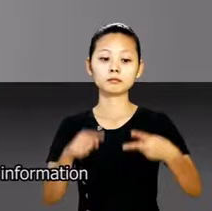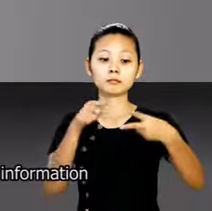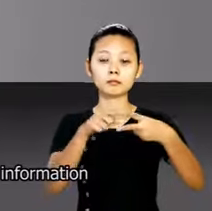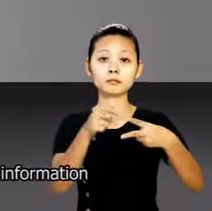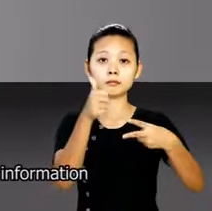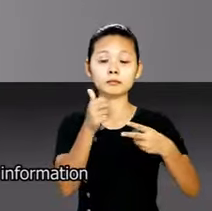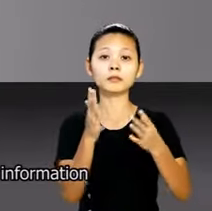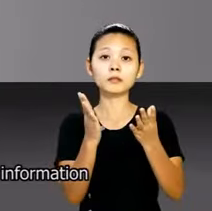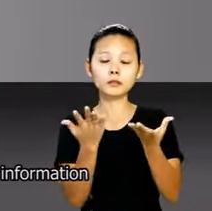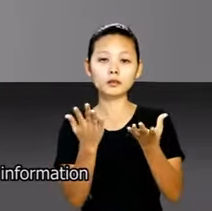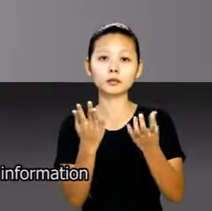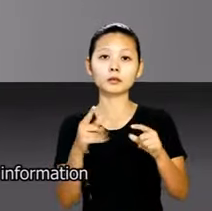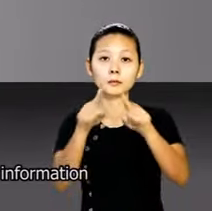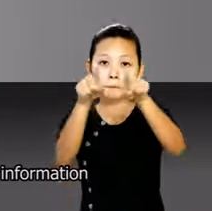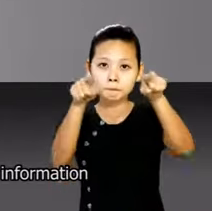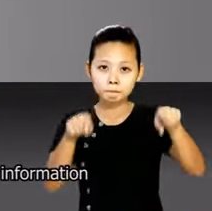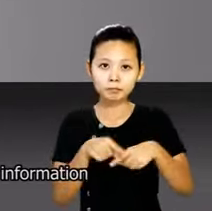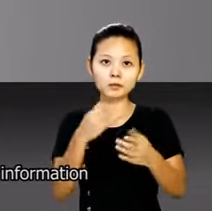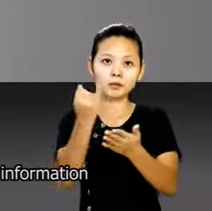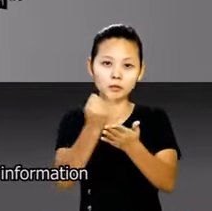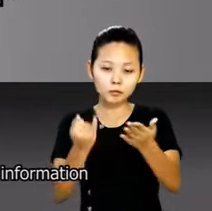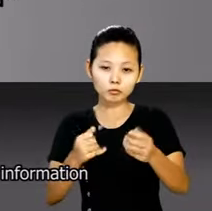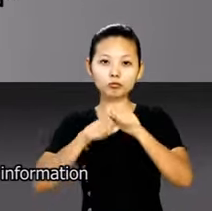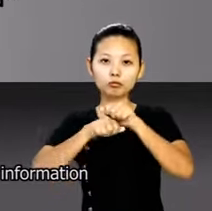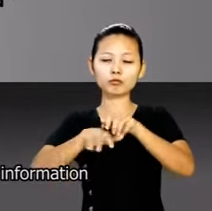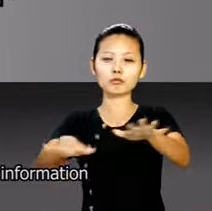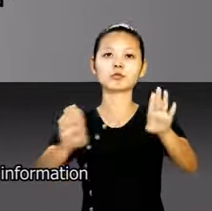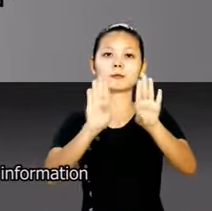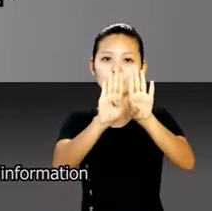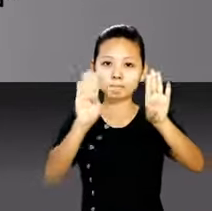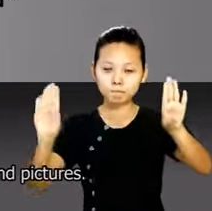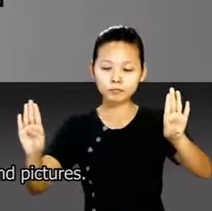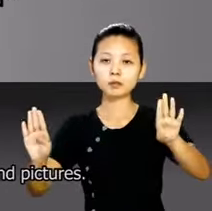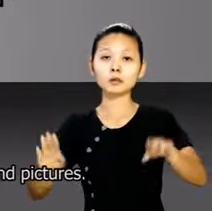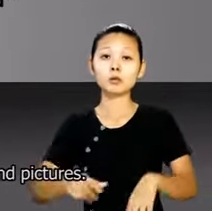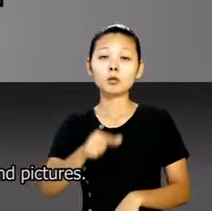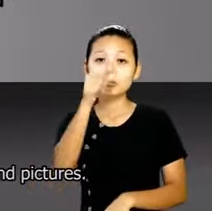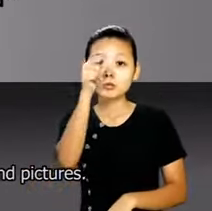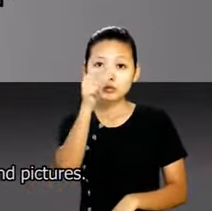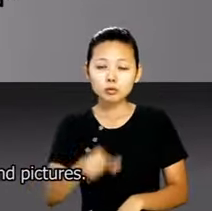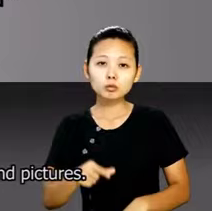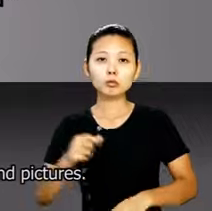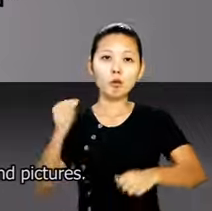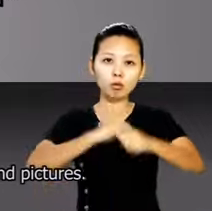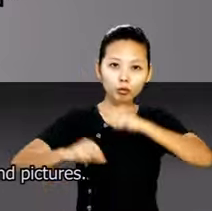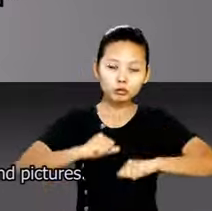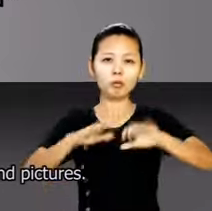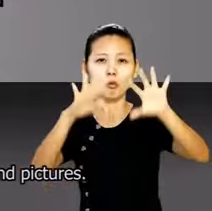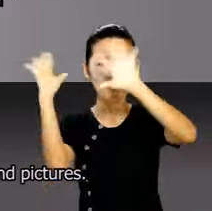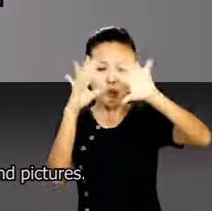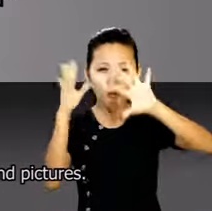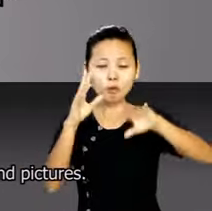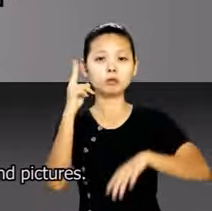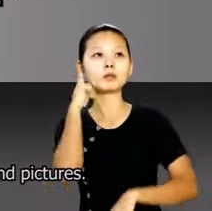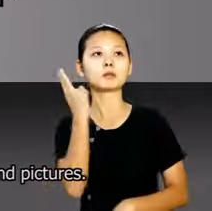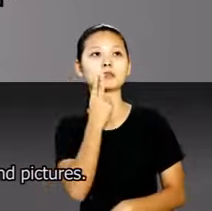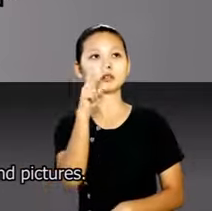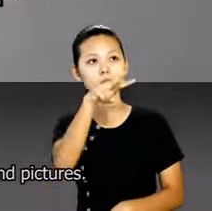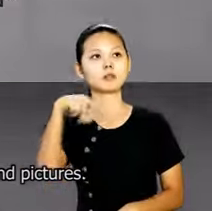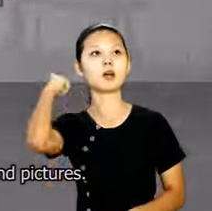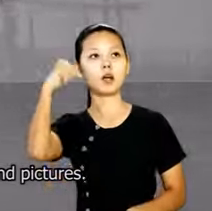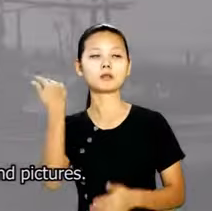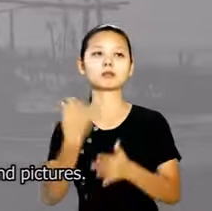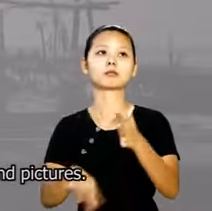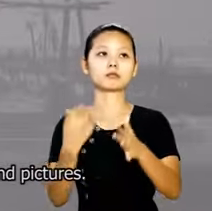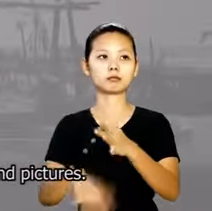The strength here is that they can access the information if it is provided with IEC, sign